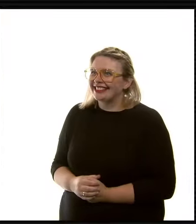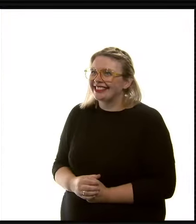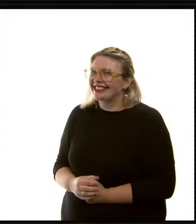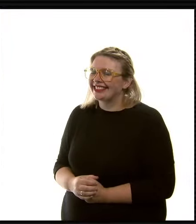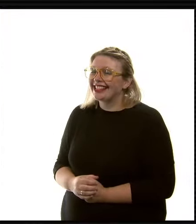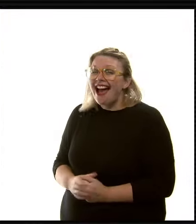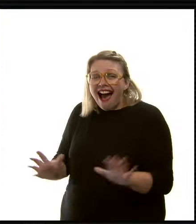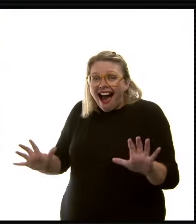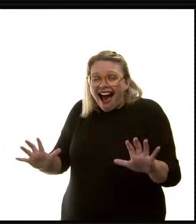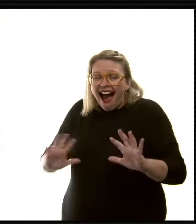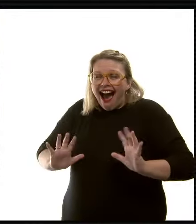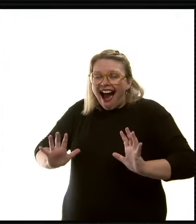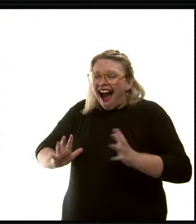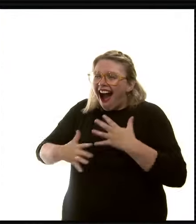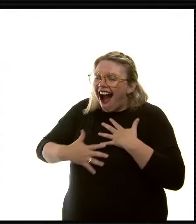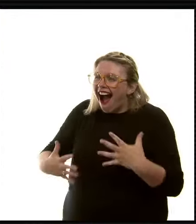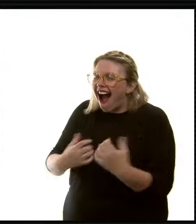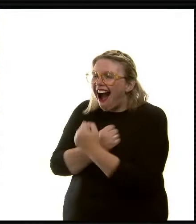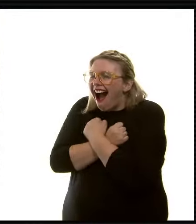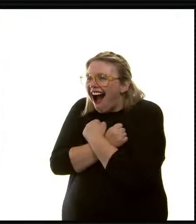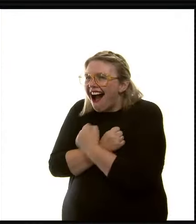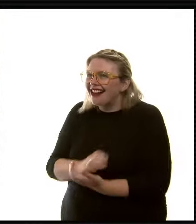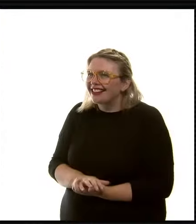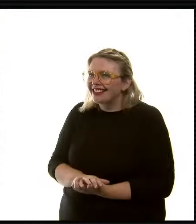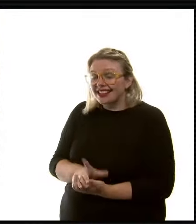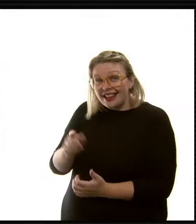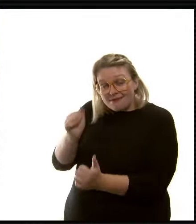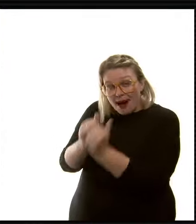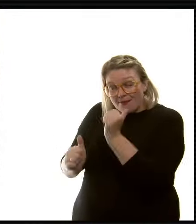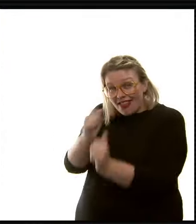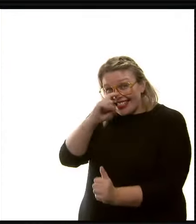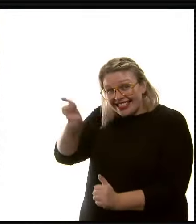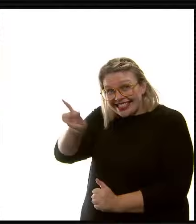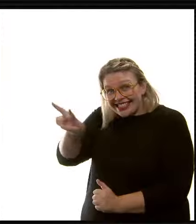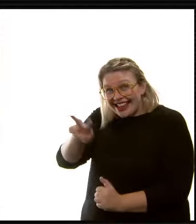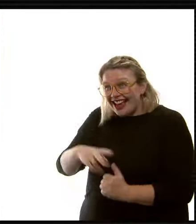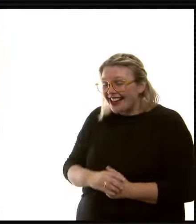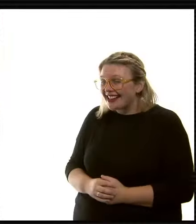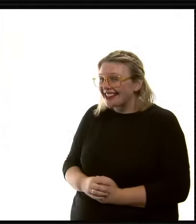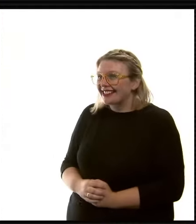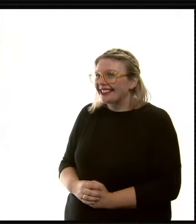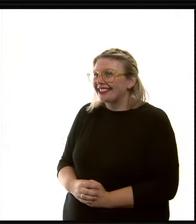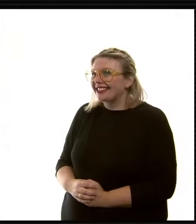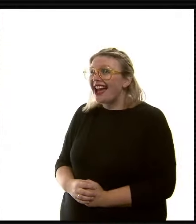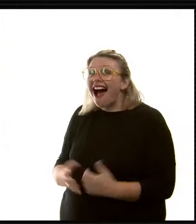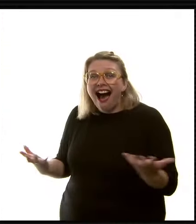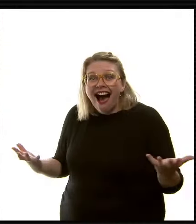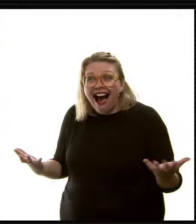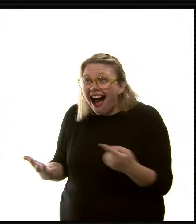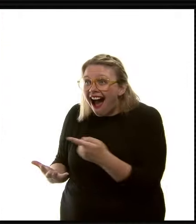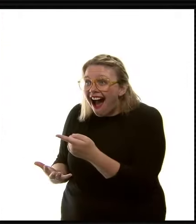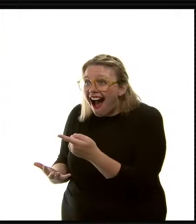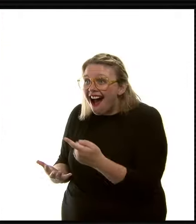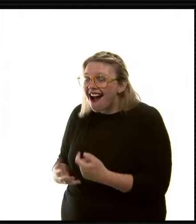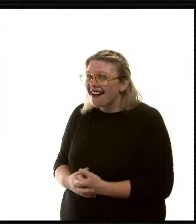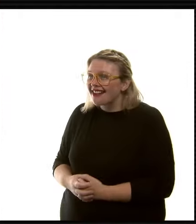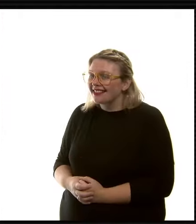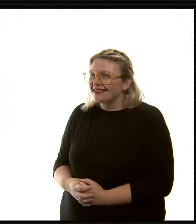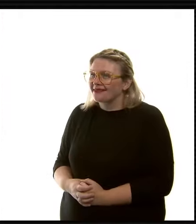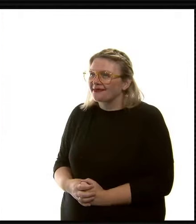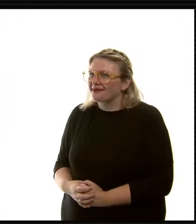How are you? Oh my goodness. This is my brother and sister. Oh my goodness, you guys are here too. It's